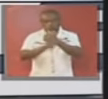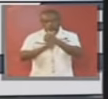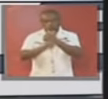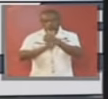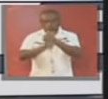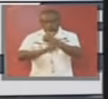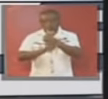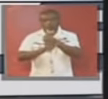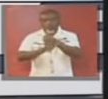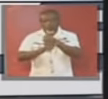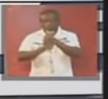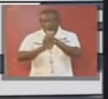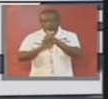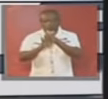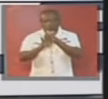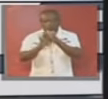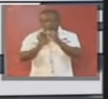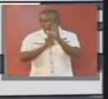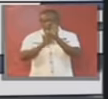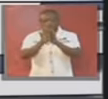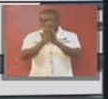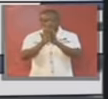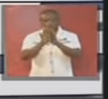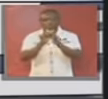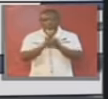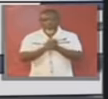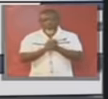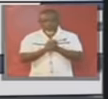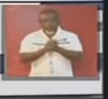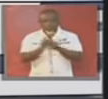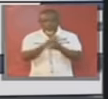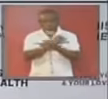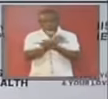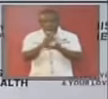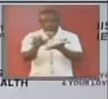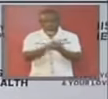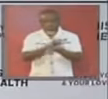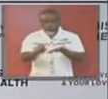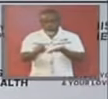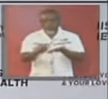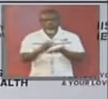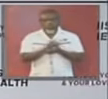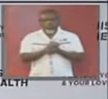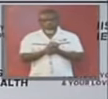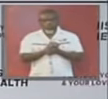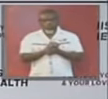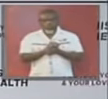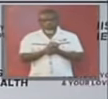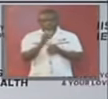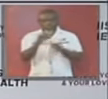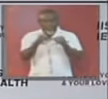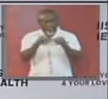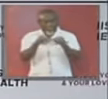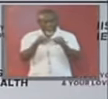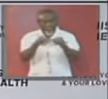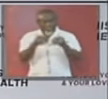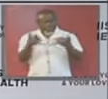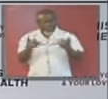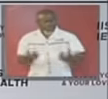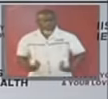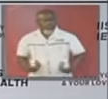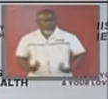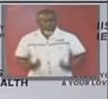vaccine does not alter your DNA. Thank you. Thank you, Dr. Richards. Another question, and I